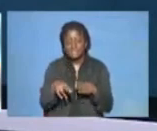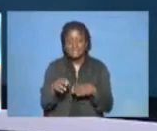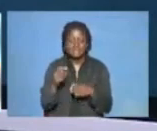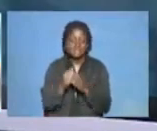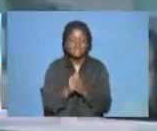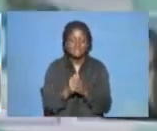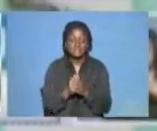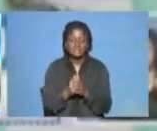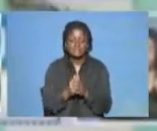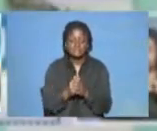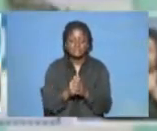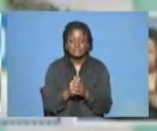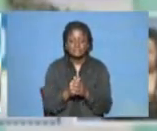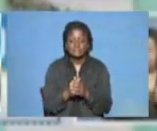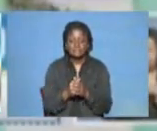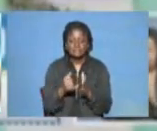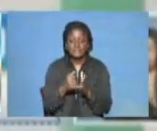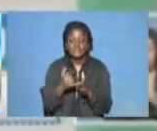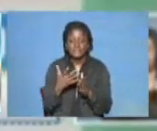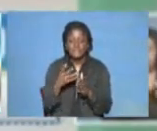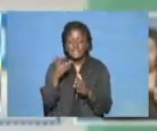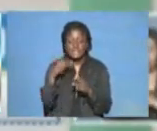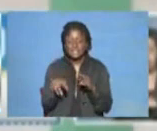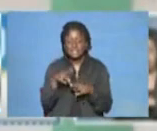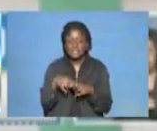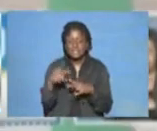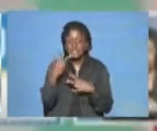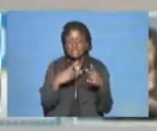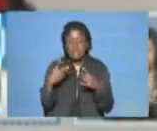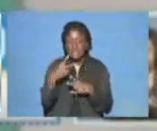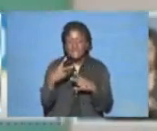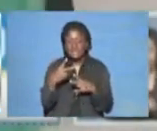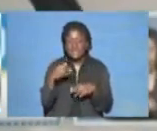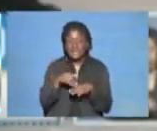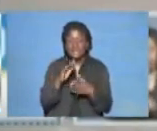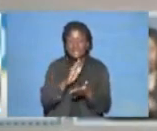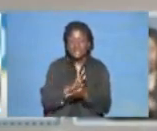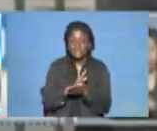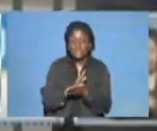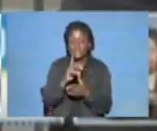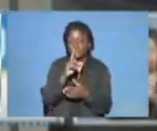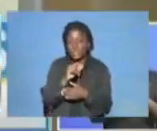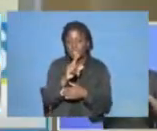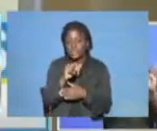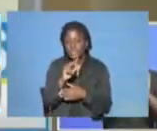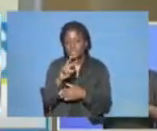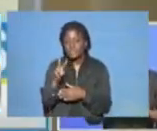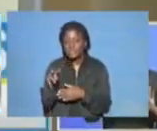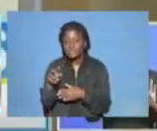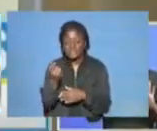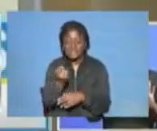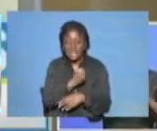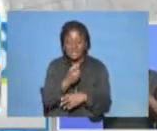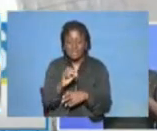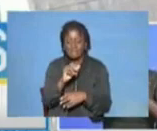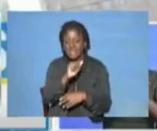that angle. It was an increase in violent incidents on school campuses, notably the 2022 stabbing of an AF Adderley